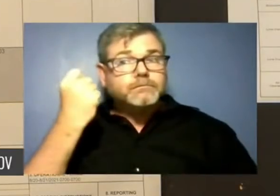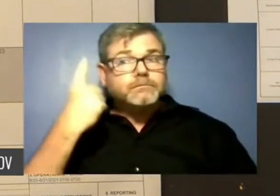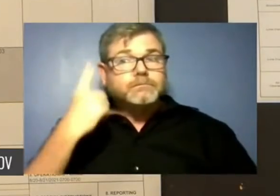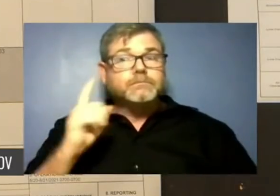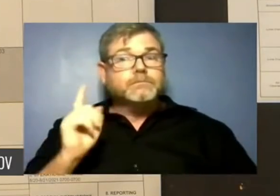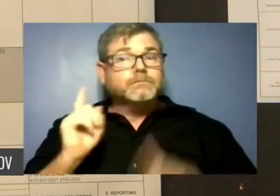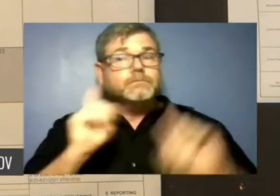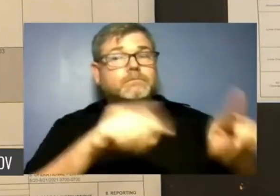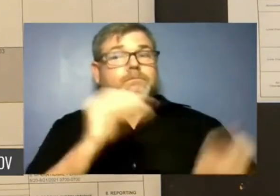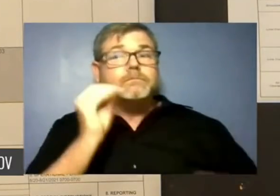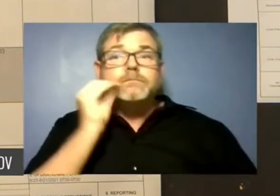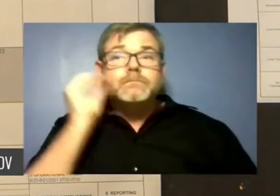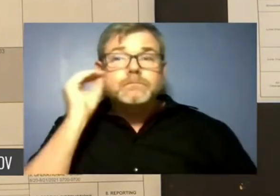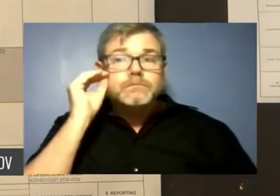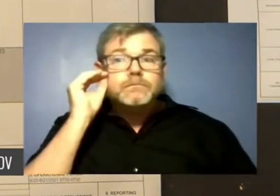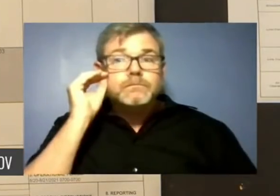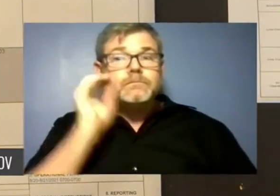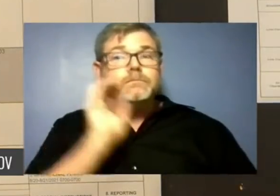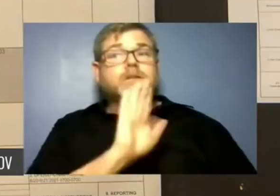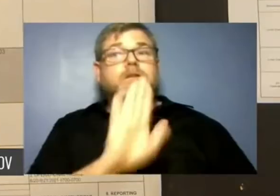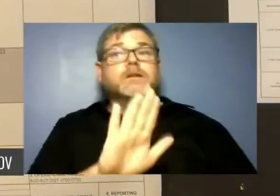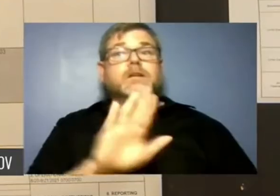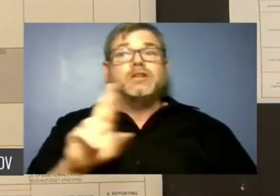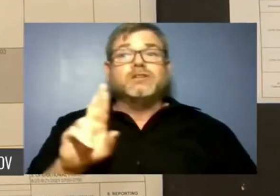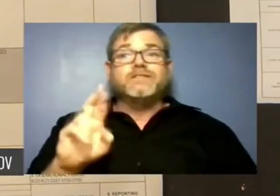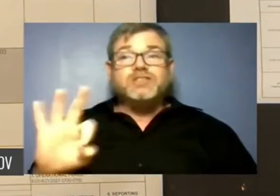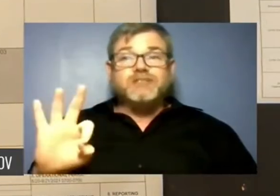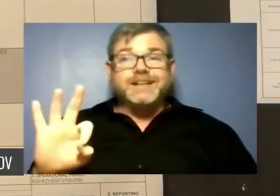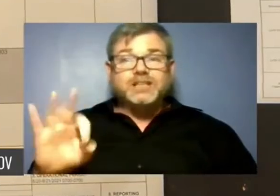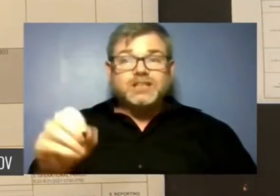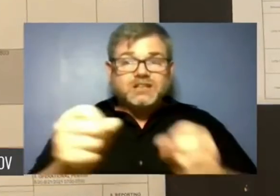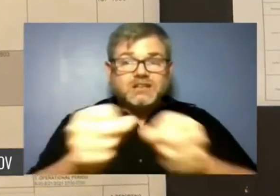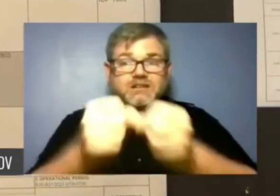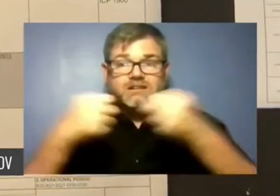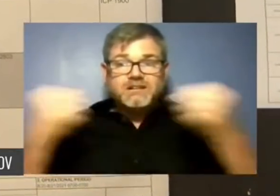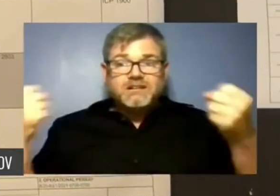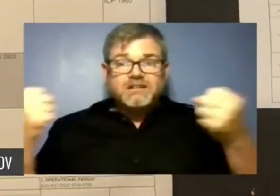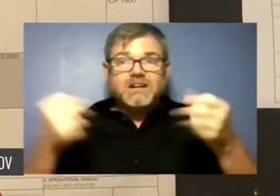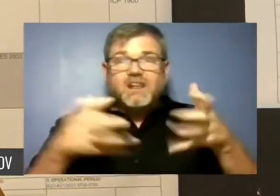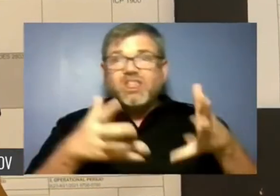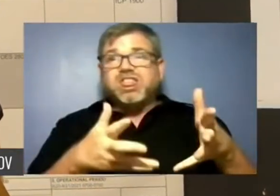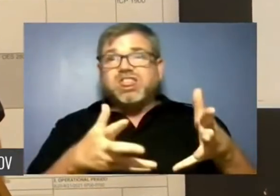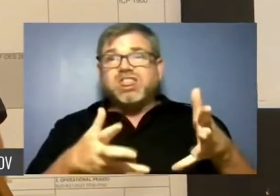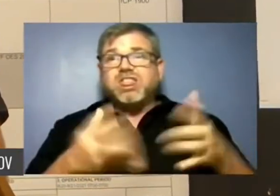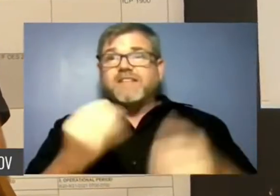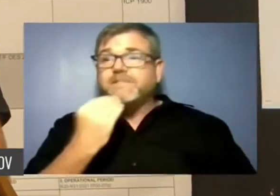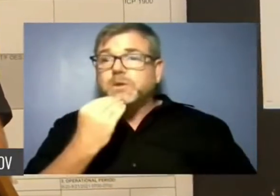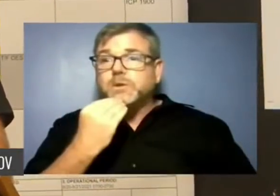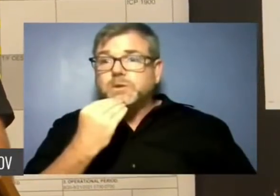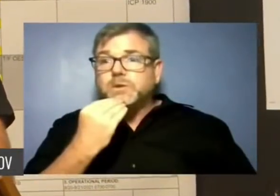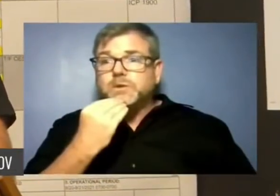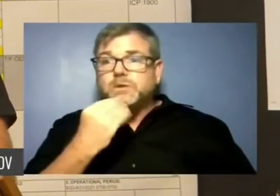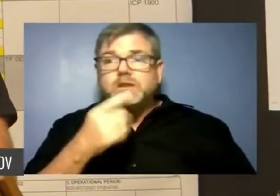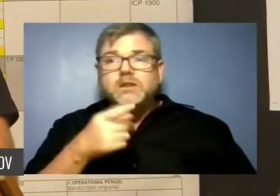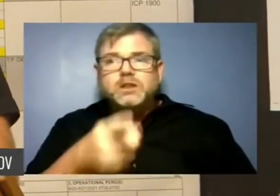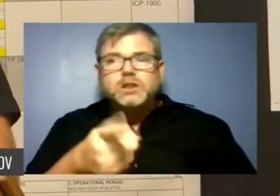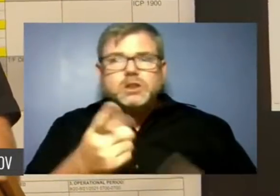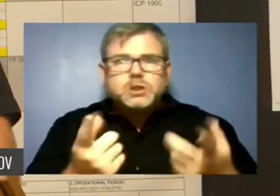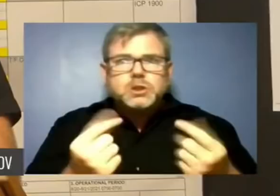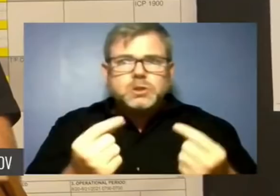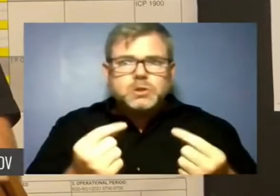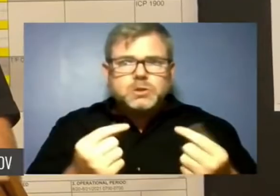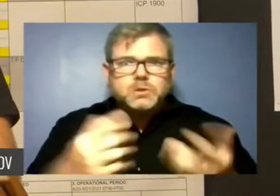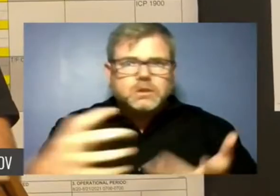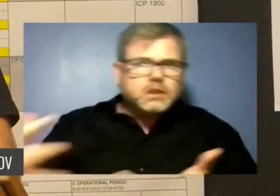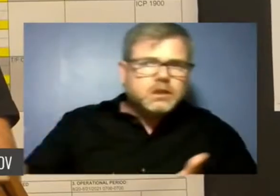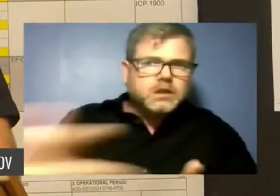of include the facts that we have dumpsters that will be in town when we do return.